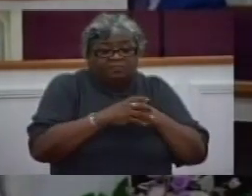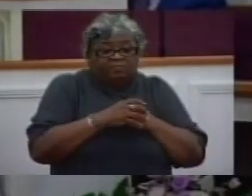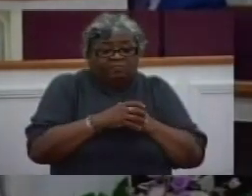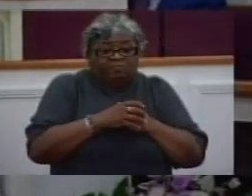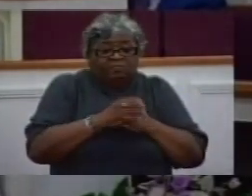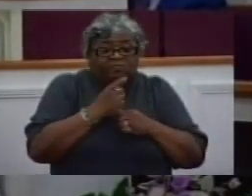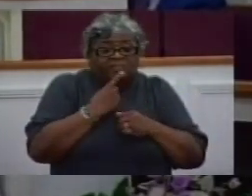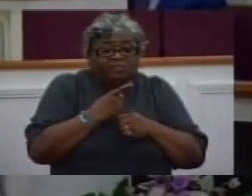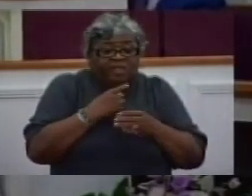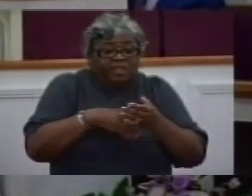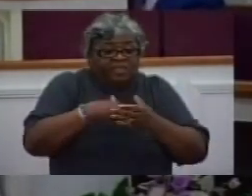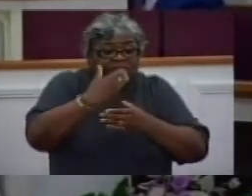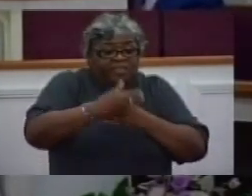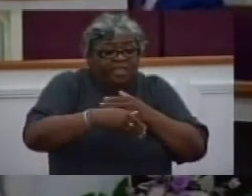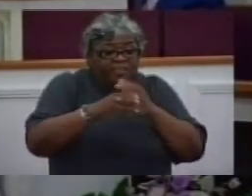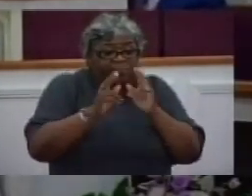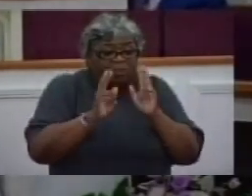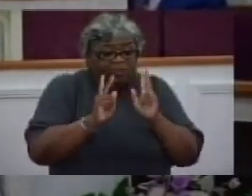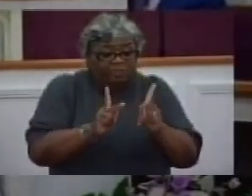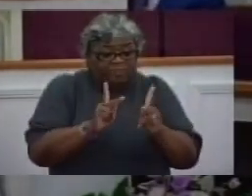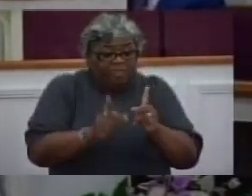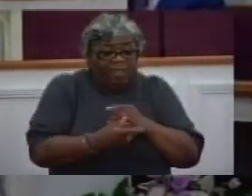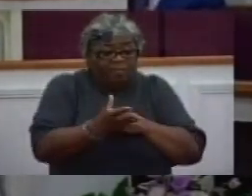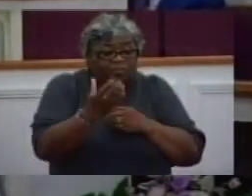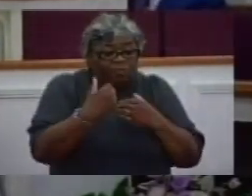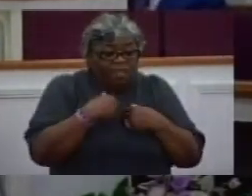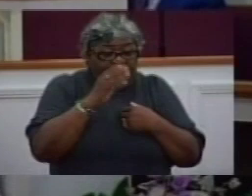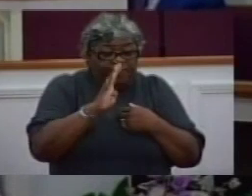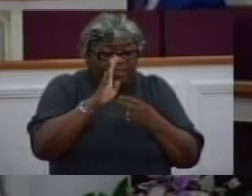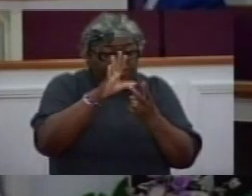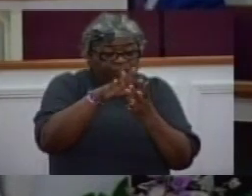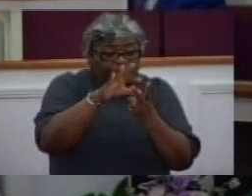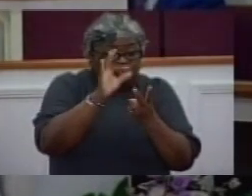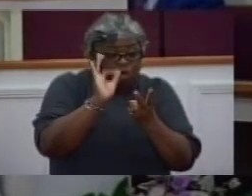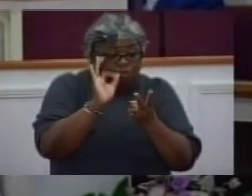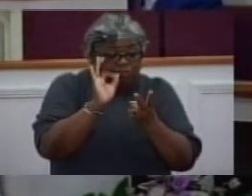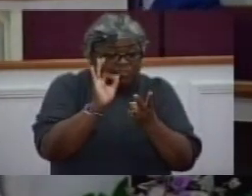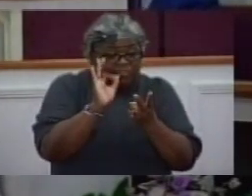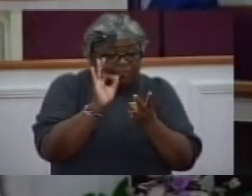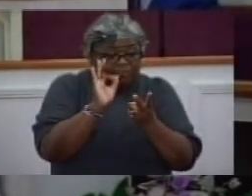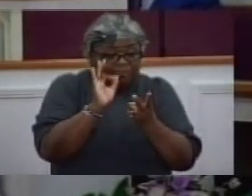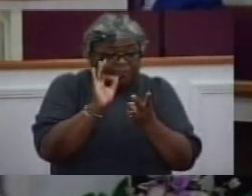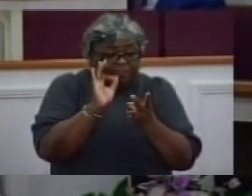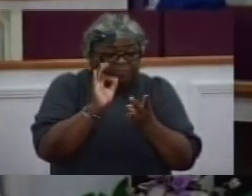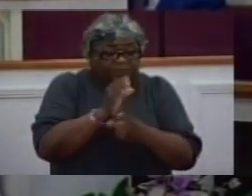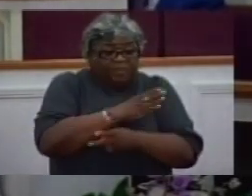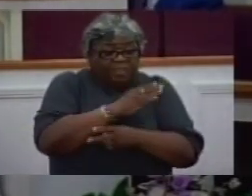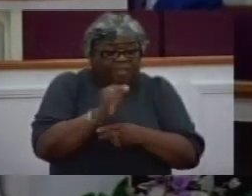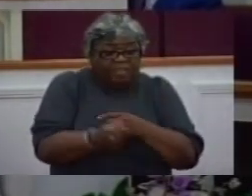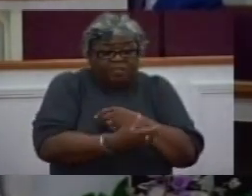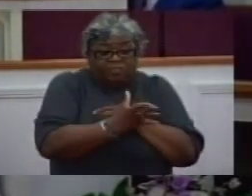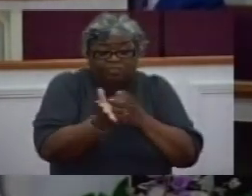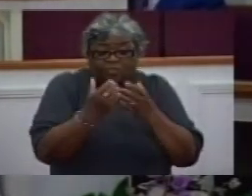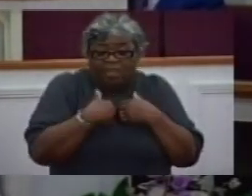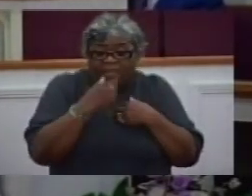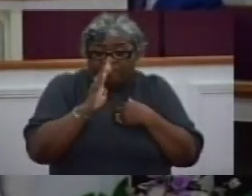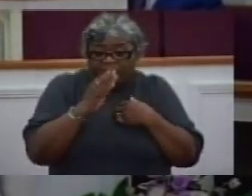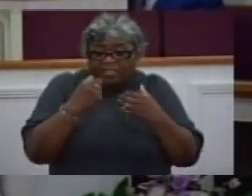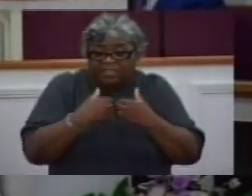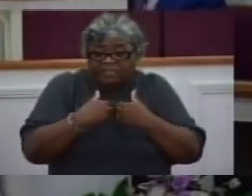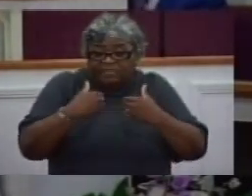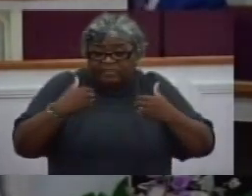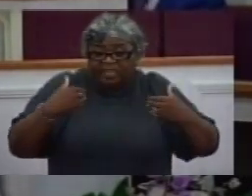time and say, neighbor, you have been chosen and you have been